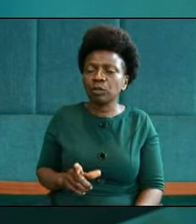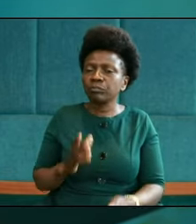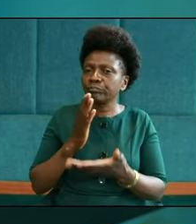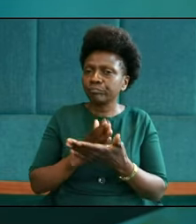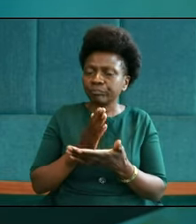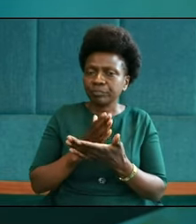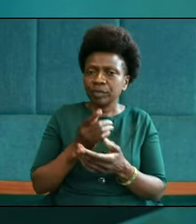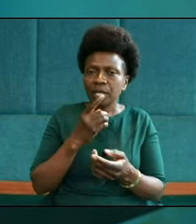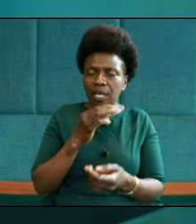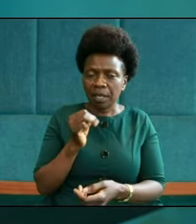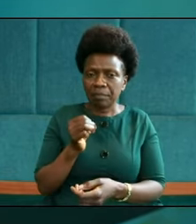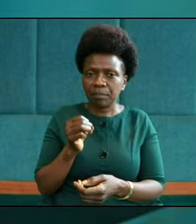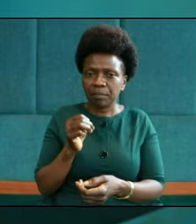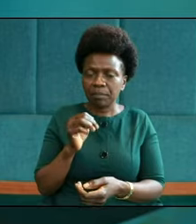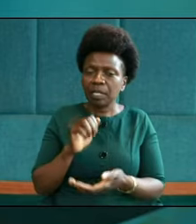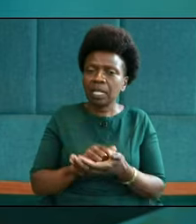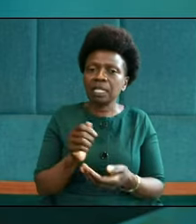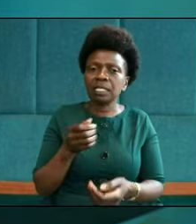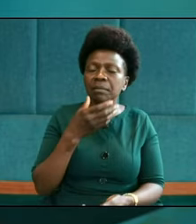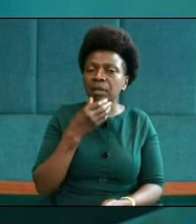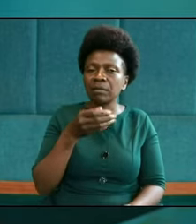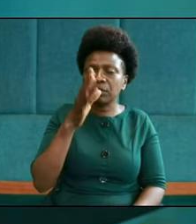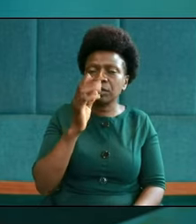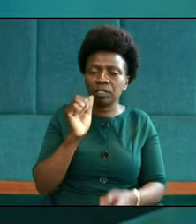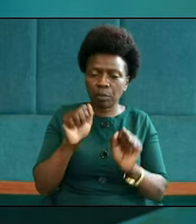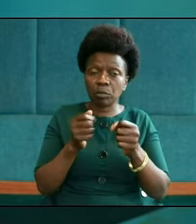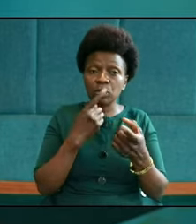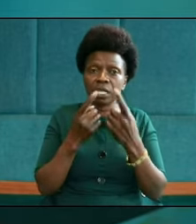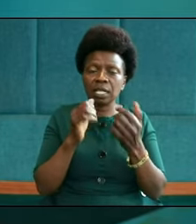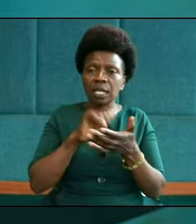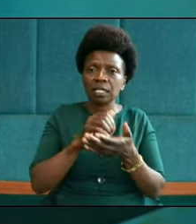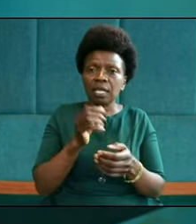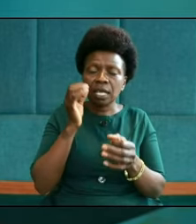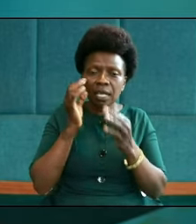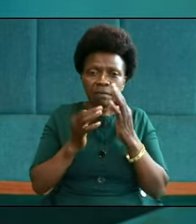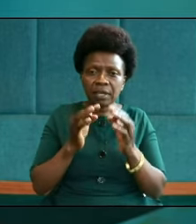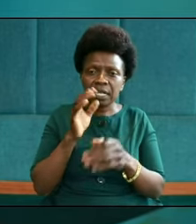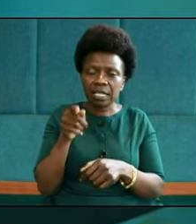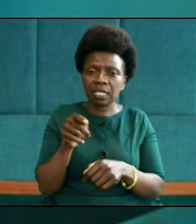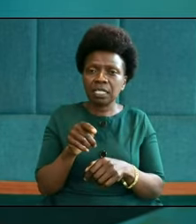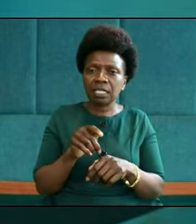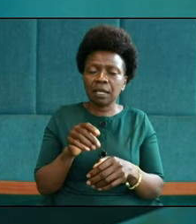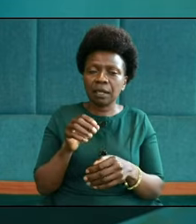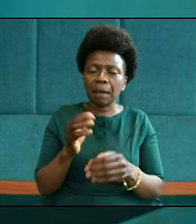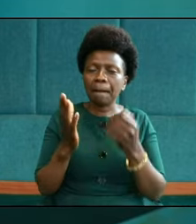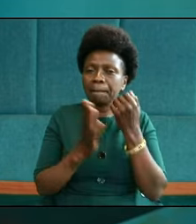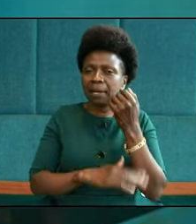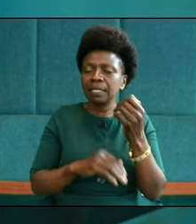him, and this man of God is able to say that even in this bad